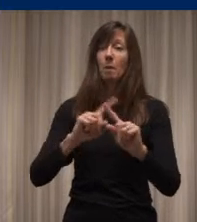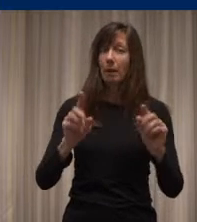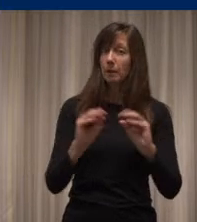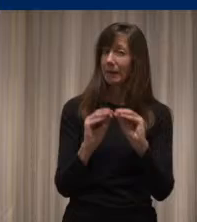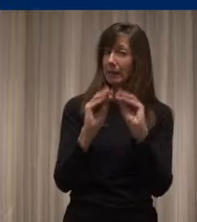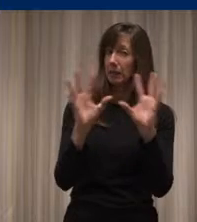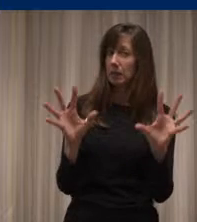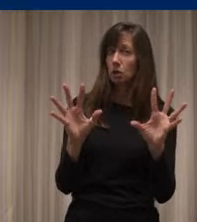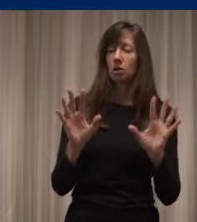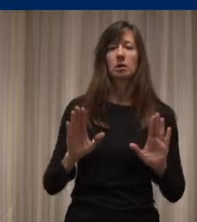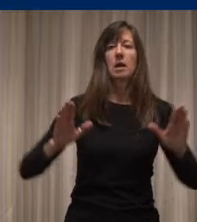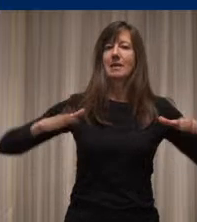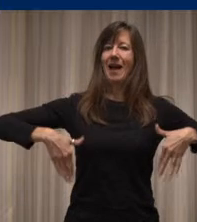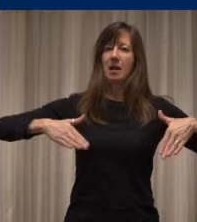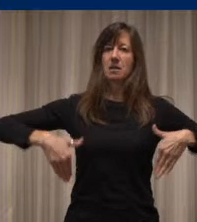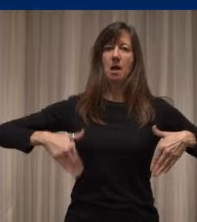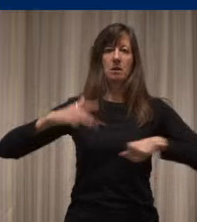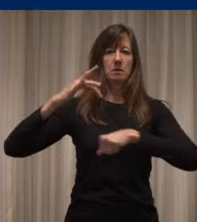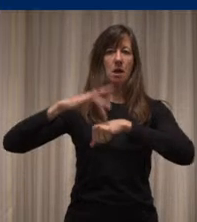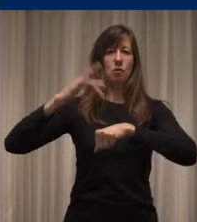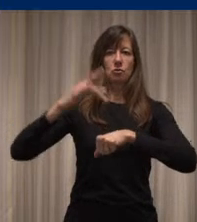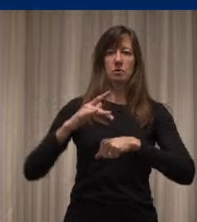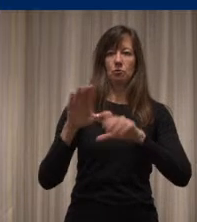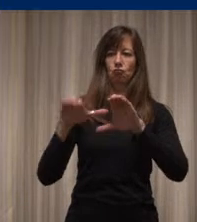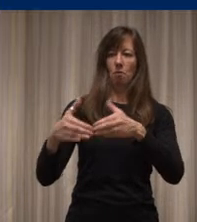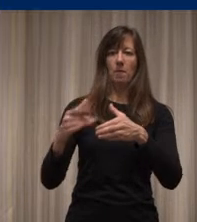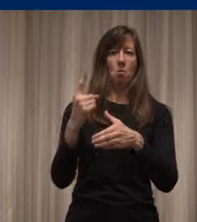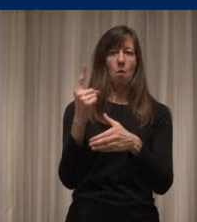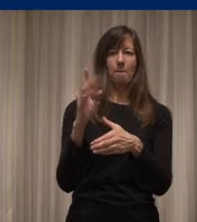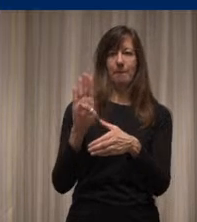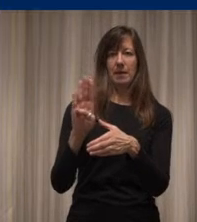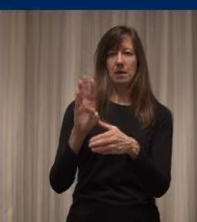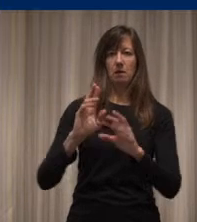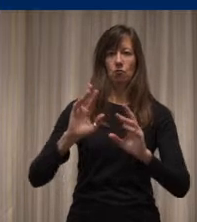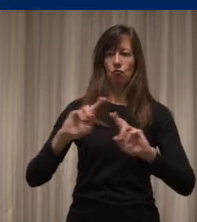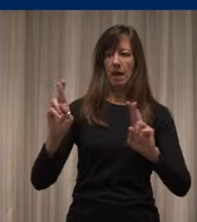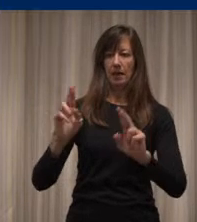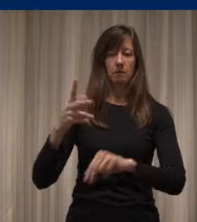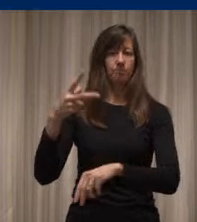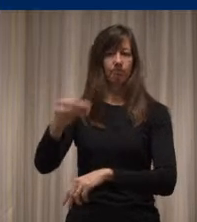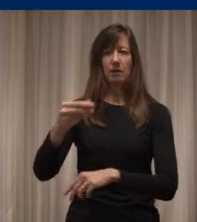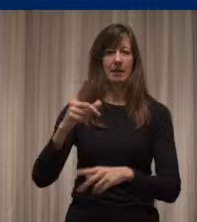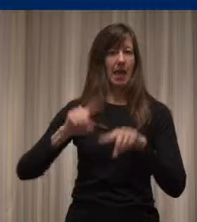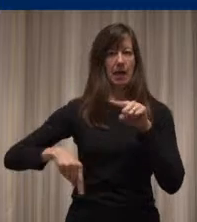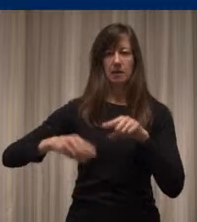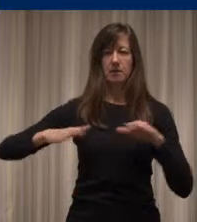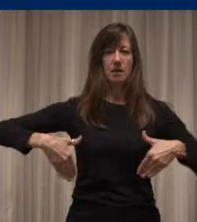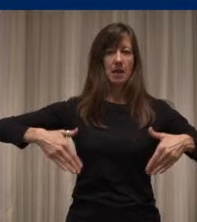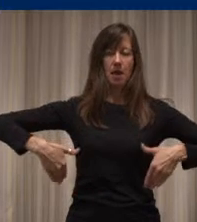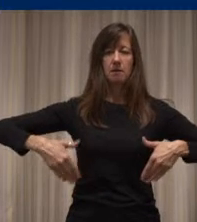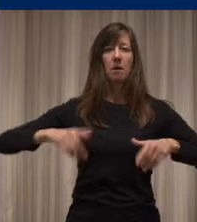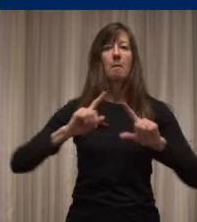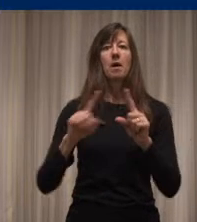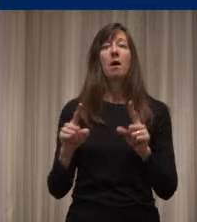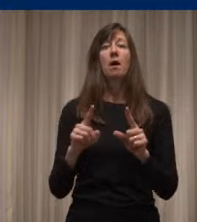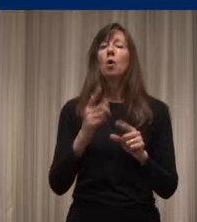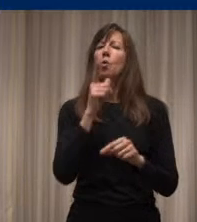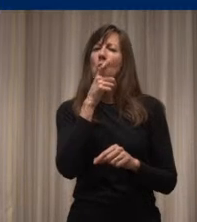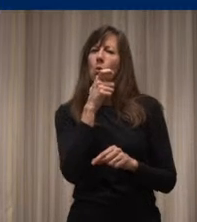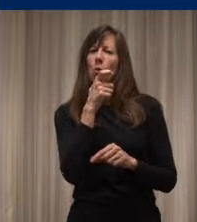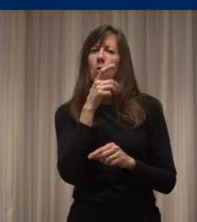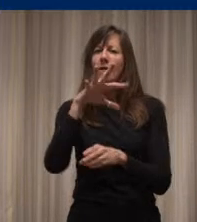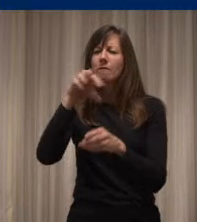as directed by the state and by the governor, these are the groups of people that will be eligible in 1B. So in particular, if